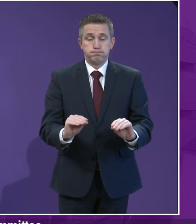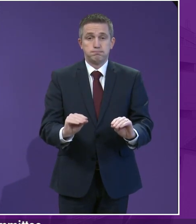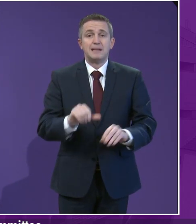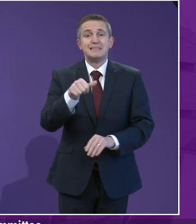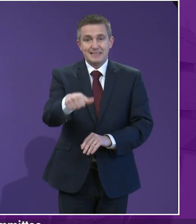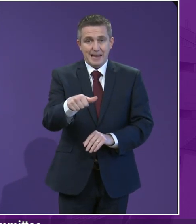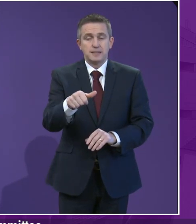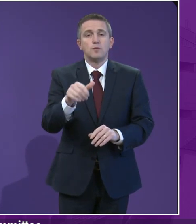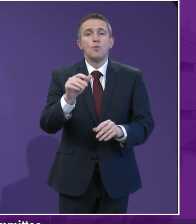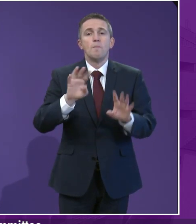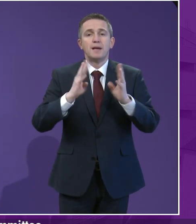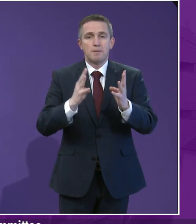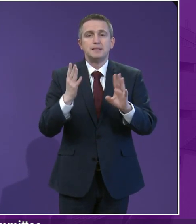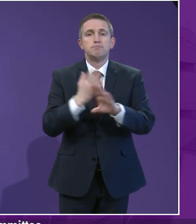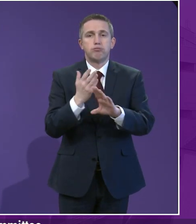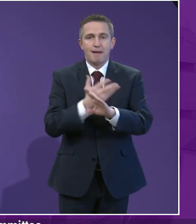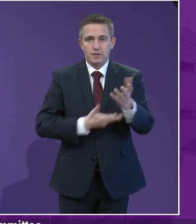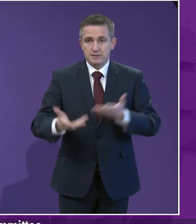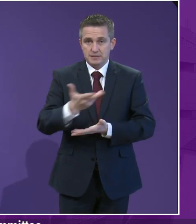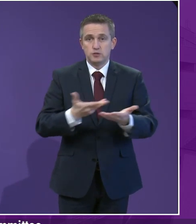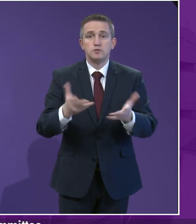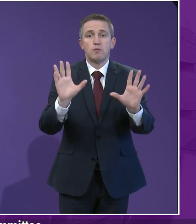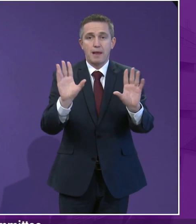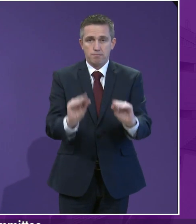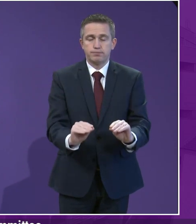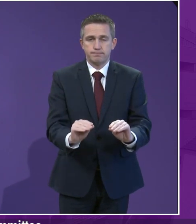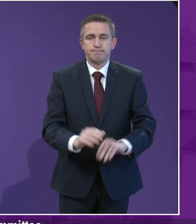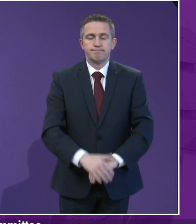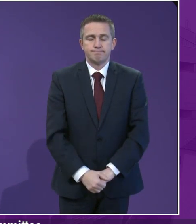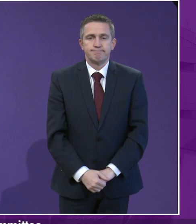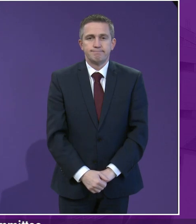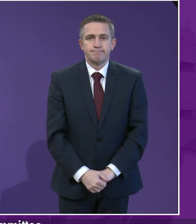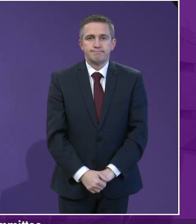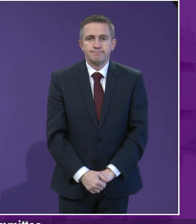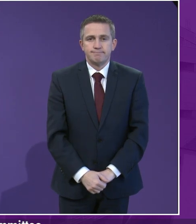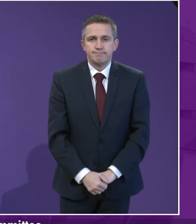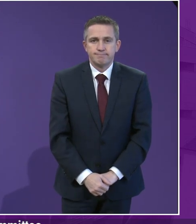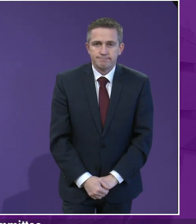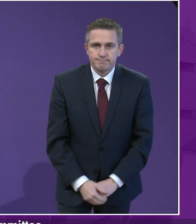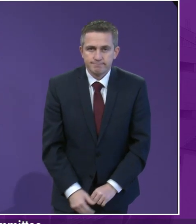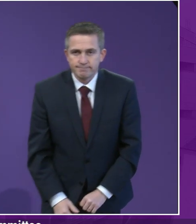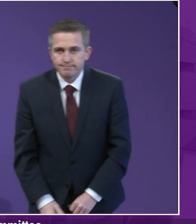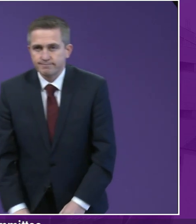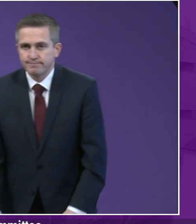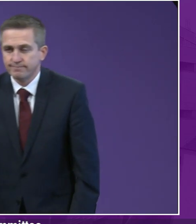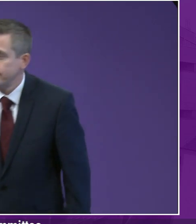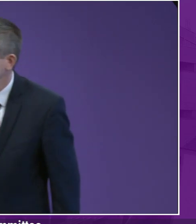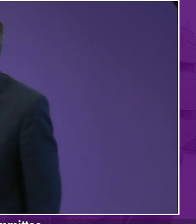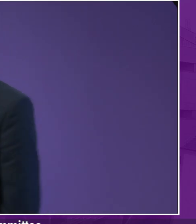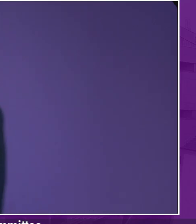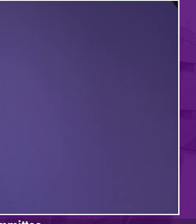should have said that, I should have told them this, please get back in touch with us. We'll be happy to hear from you all again in the course of the work that we are